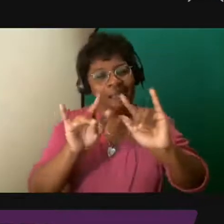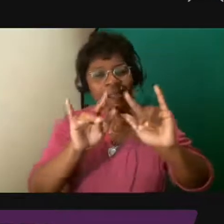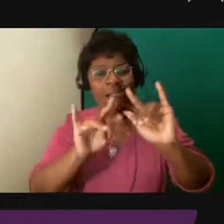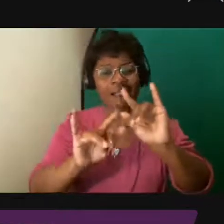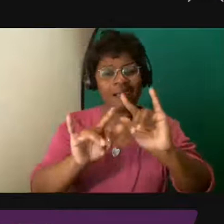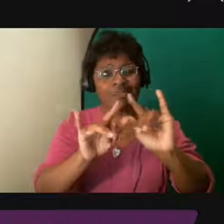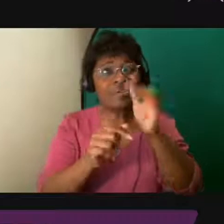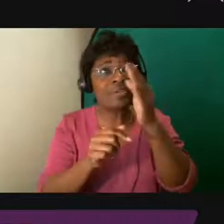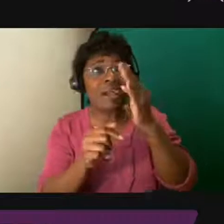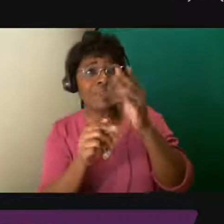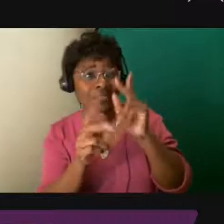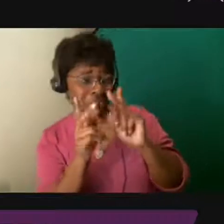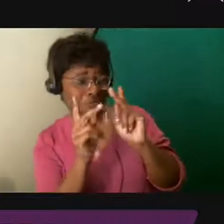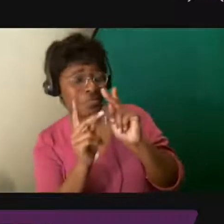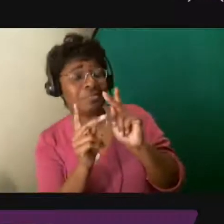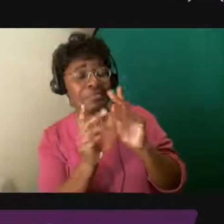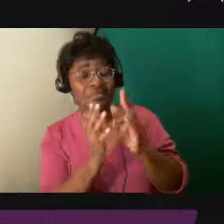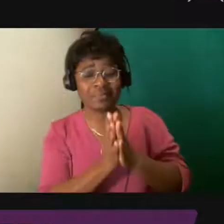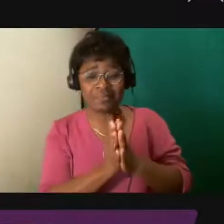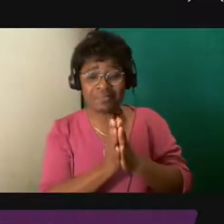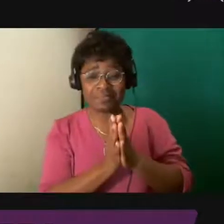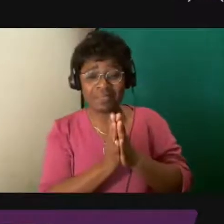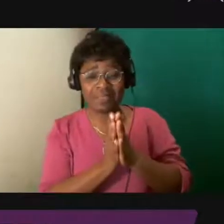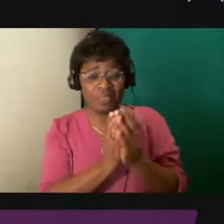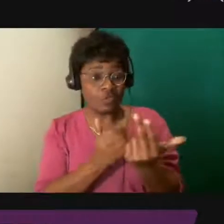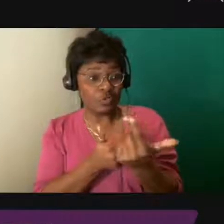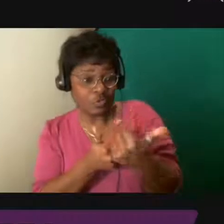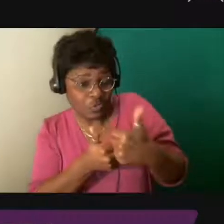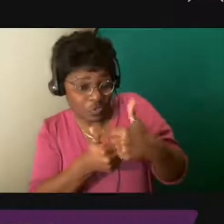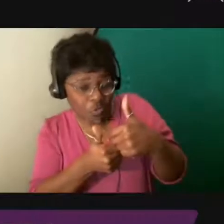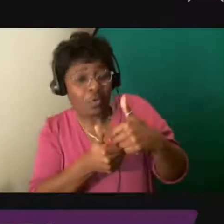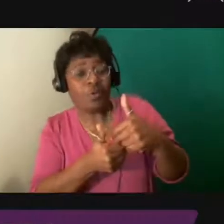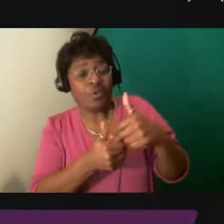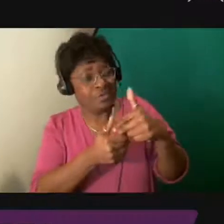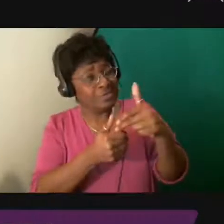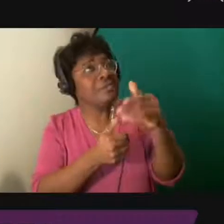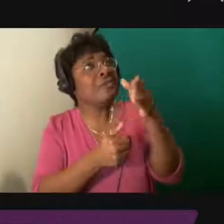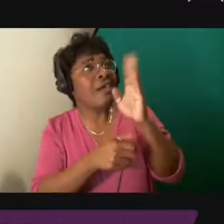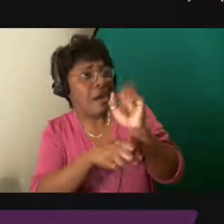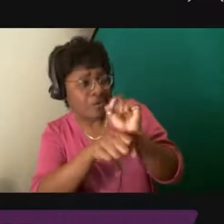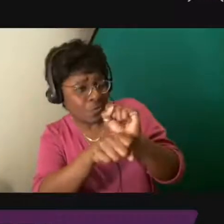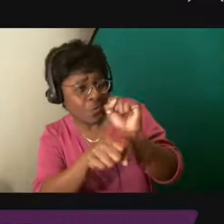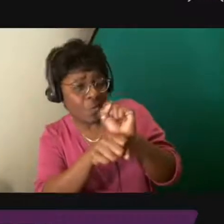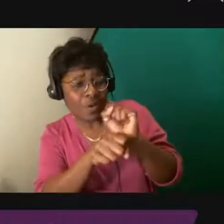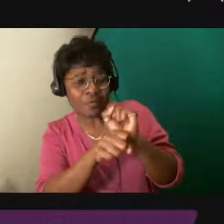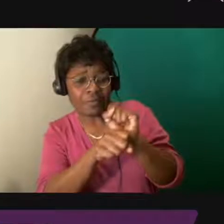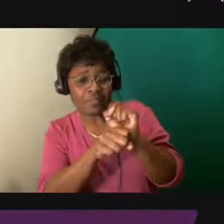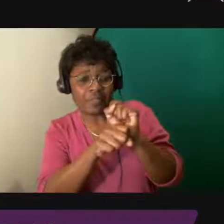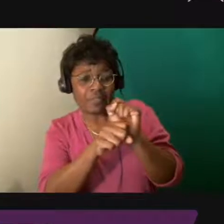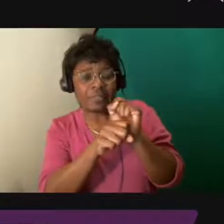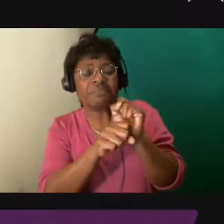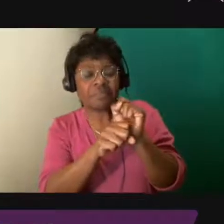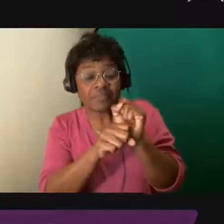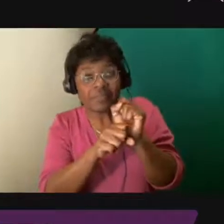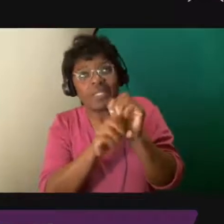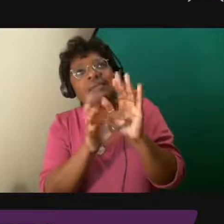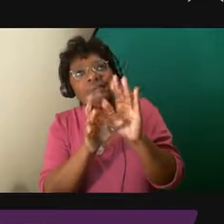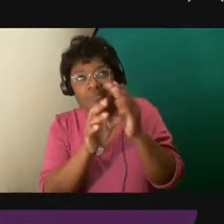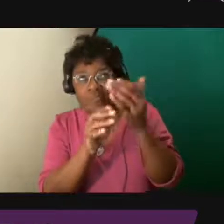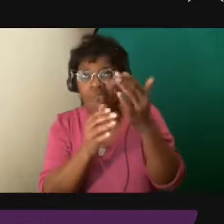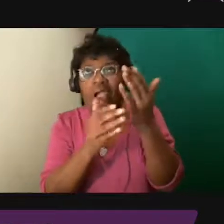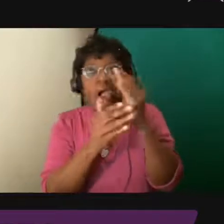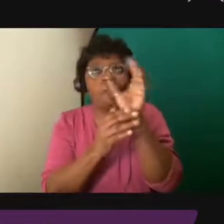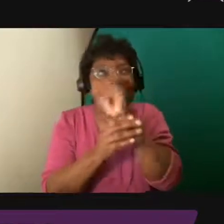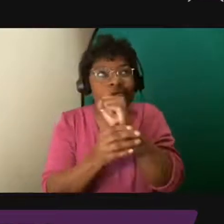God, and participate in the work of God. I'm missing one P, but I'll figure it out a little later.